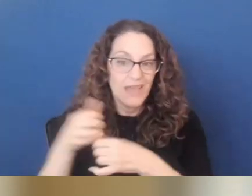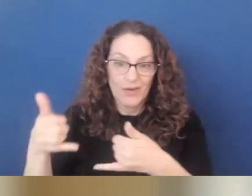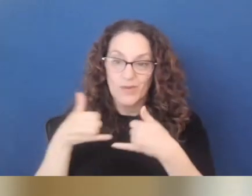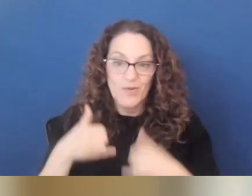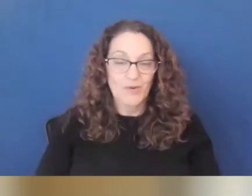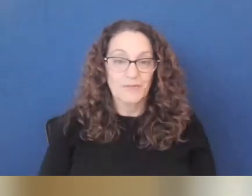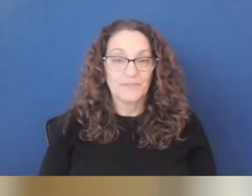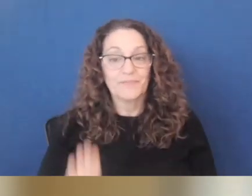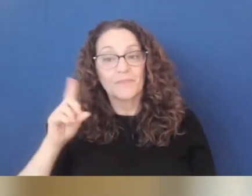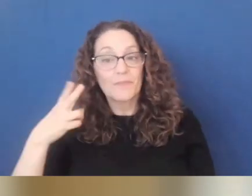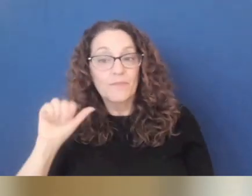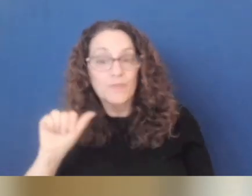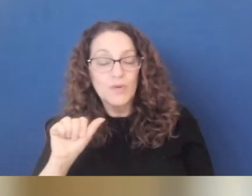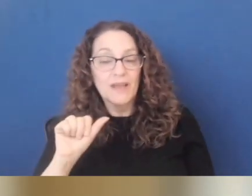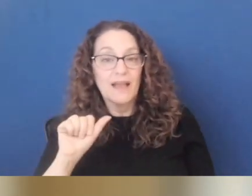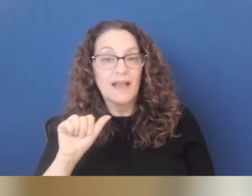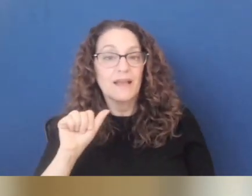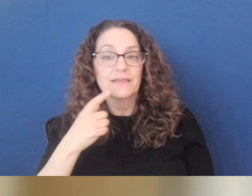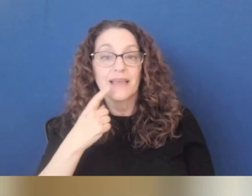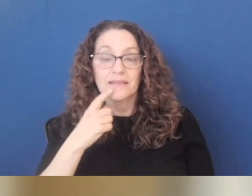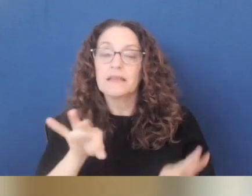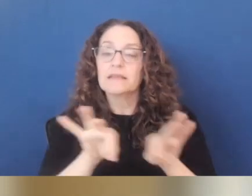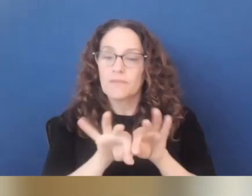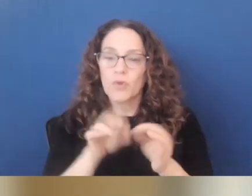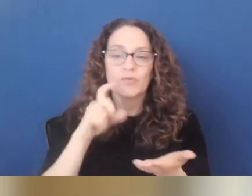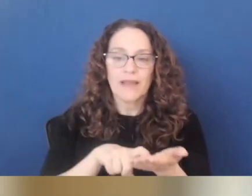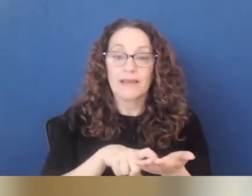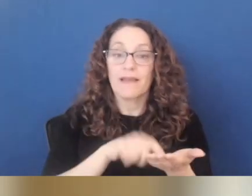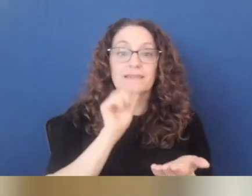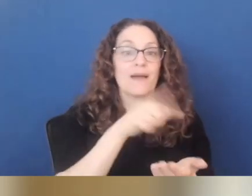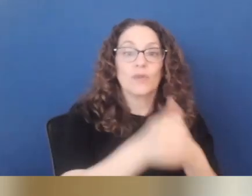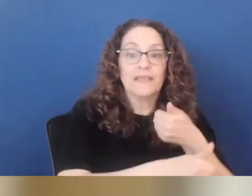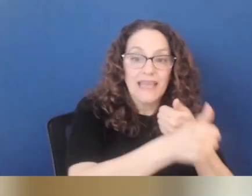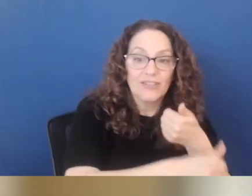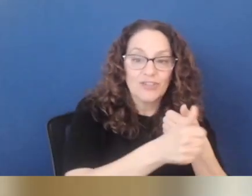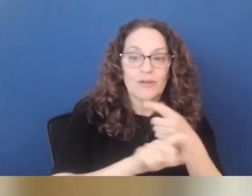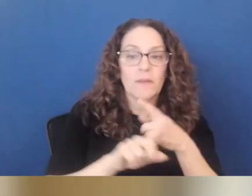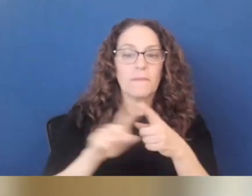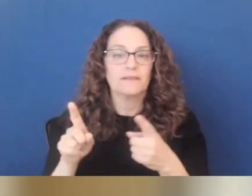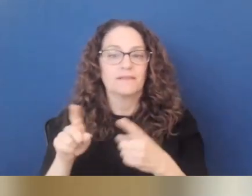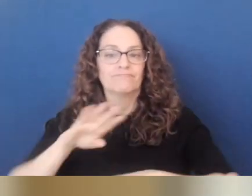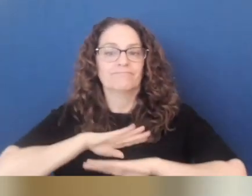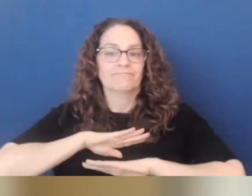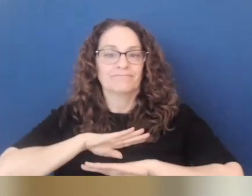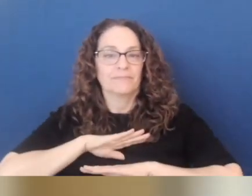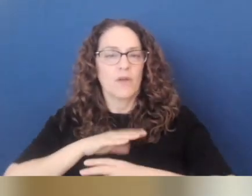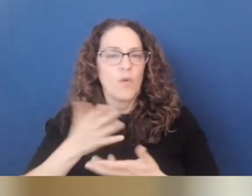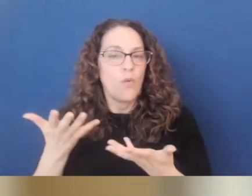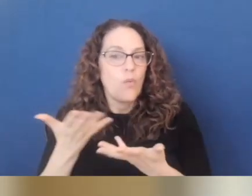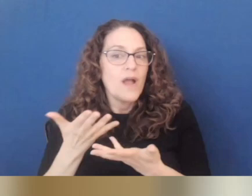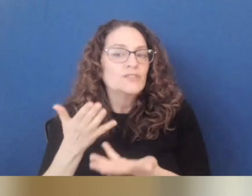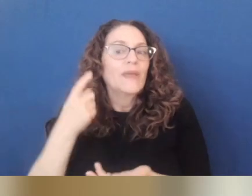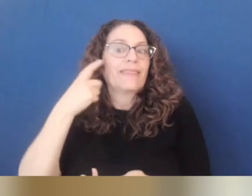only the danger in things, but also the gratification. What do we think we're getting out of it? And most of